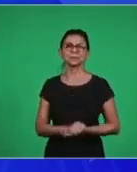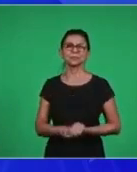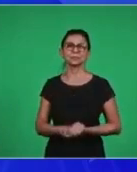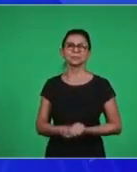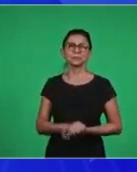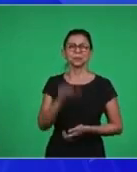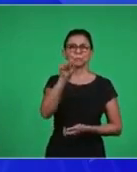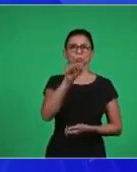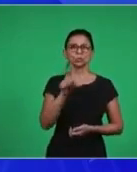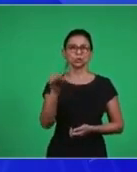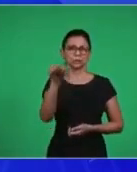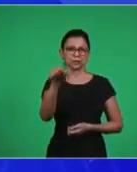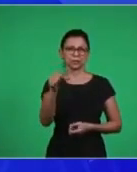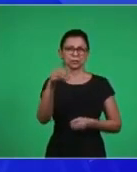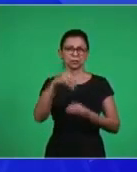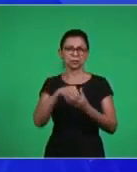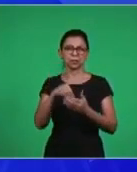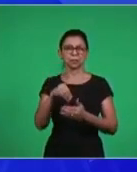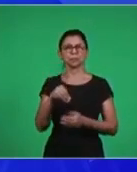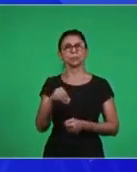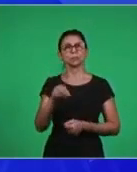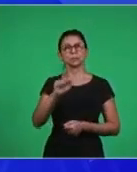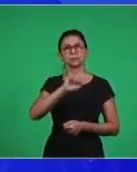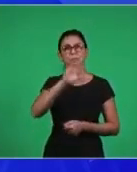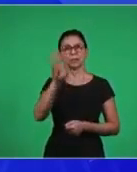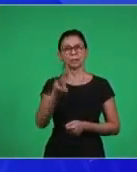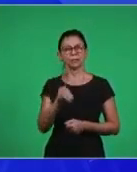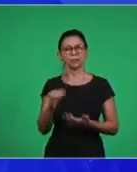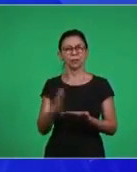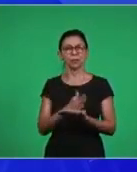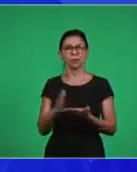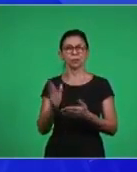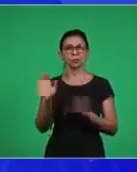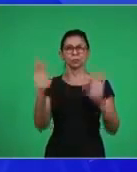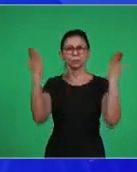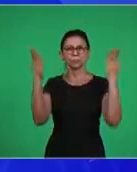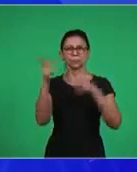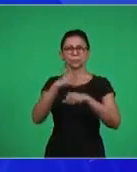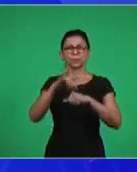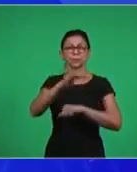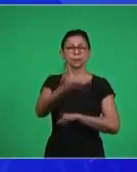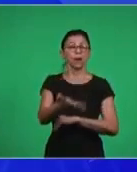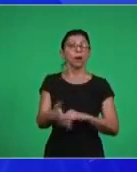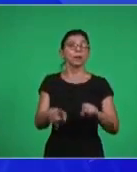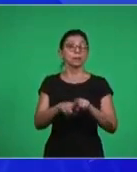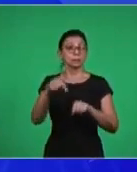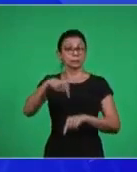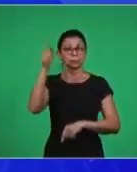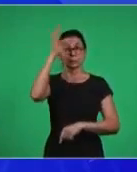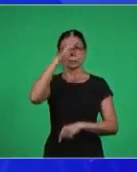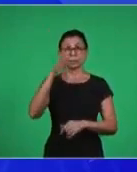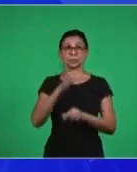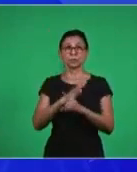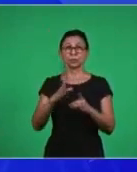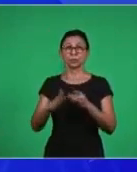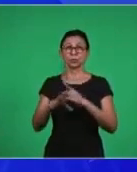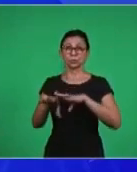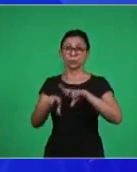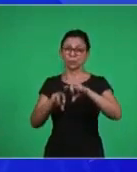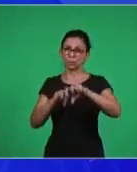the African continent. There were a few events that happened abroad. And now a few events in Brazil. There was a